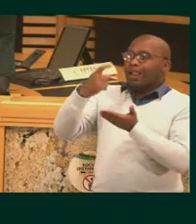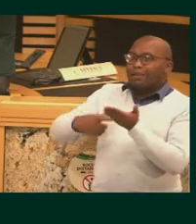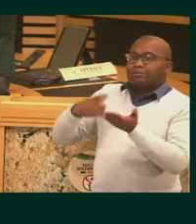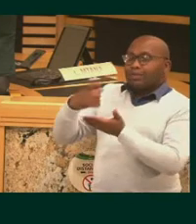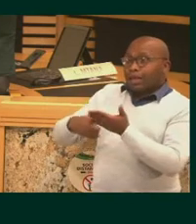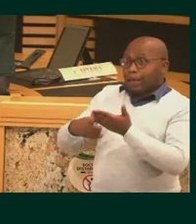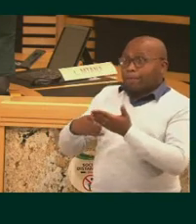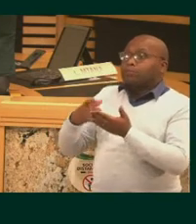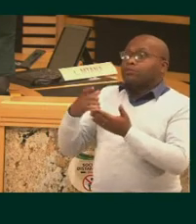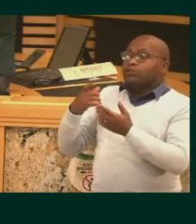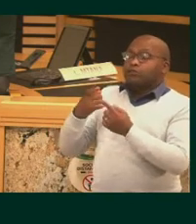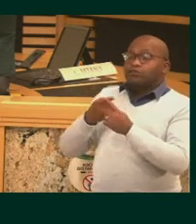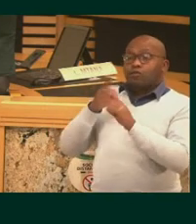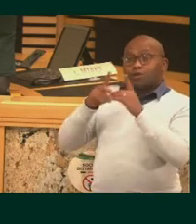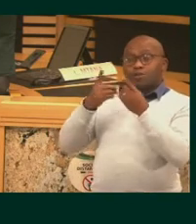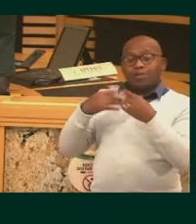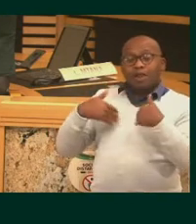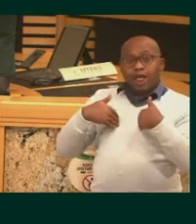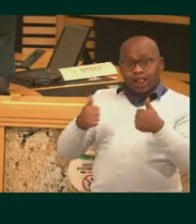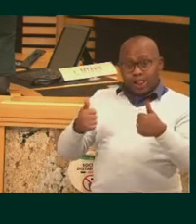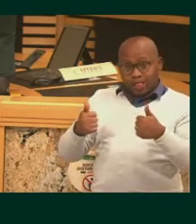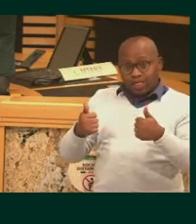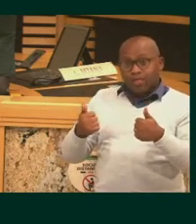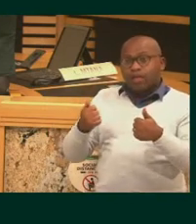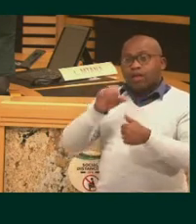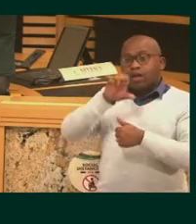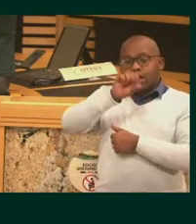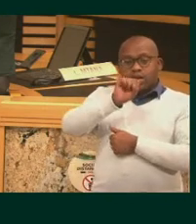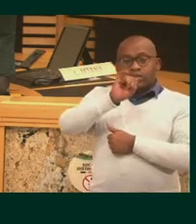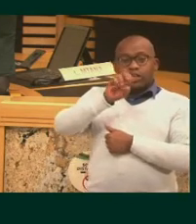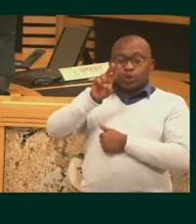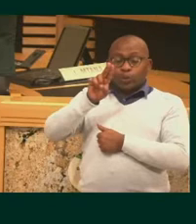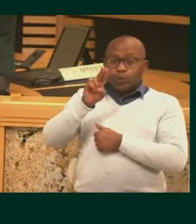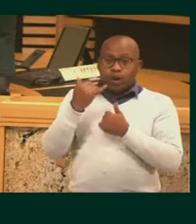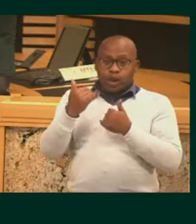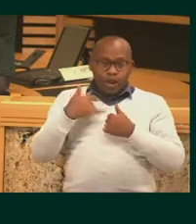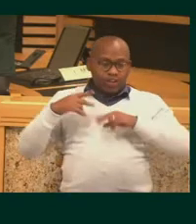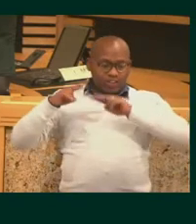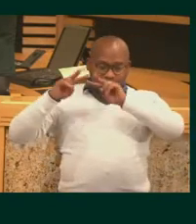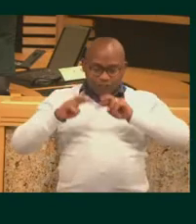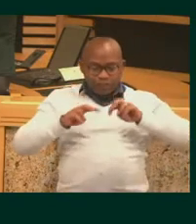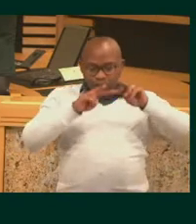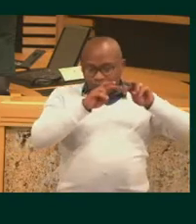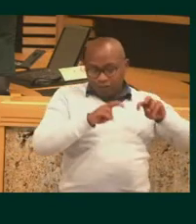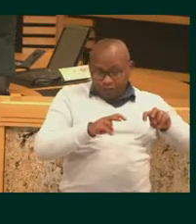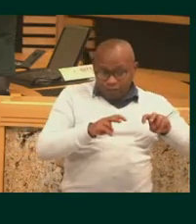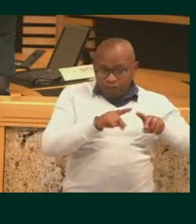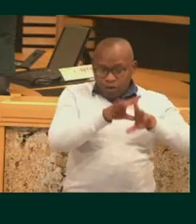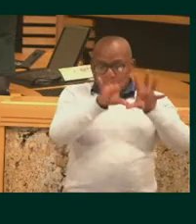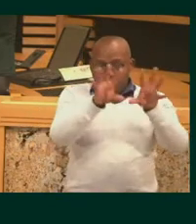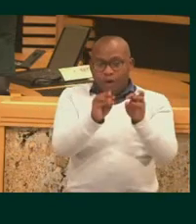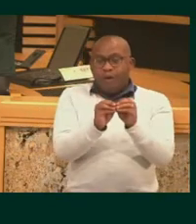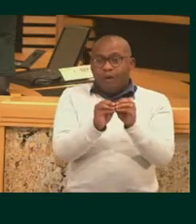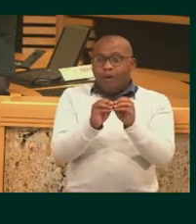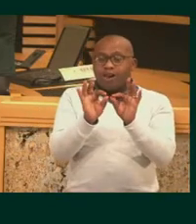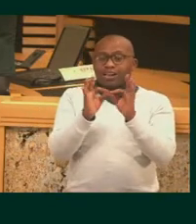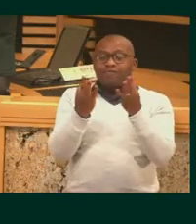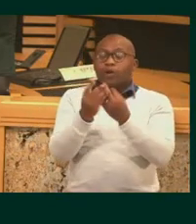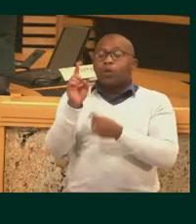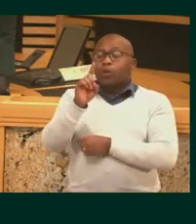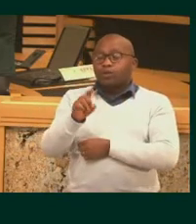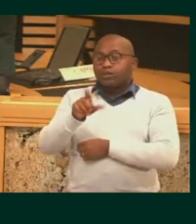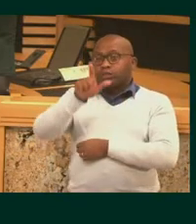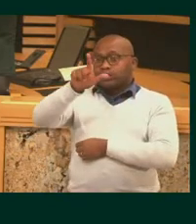by you B they are medical legal claims C at a value of 720 million um